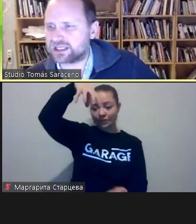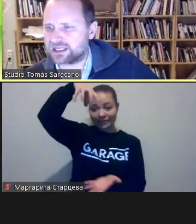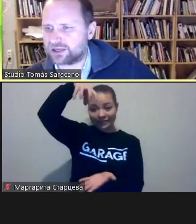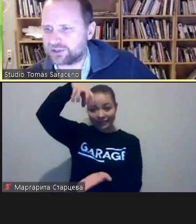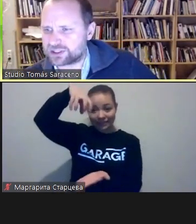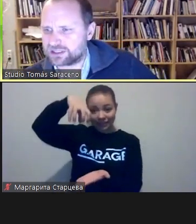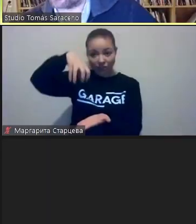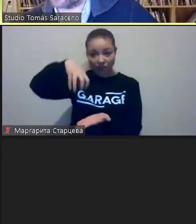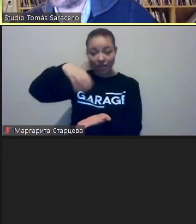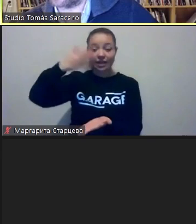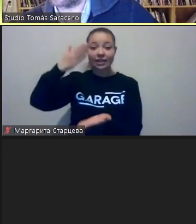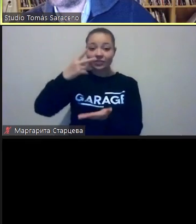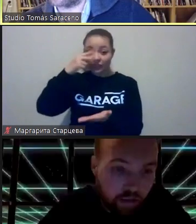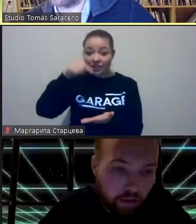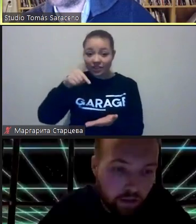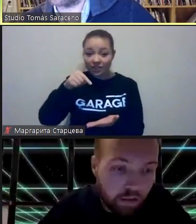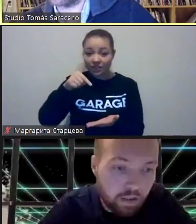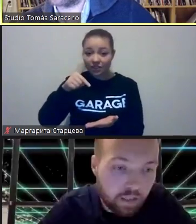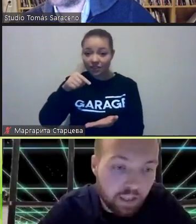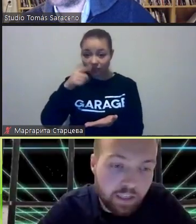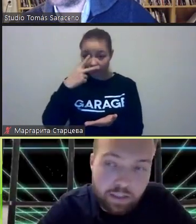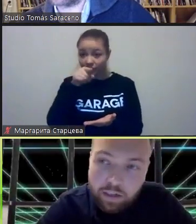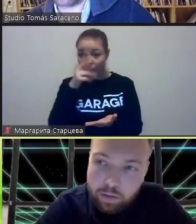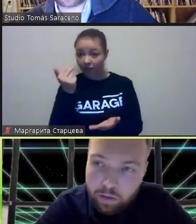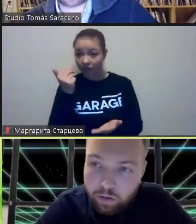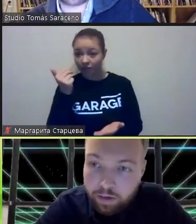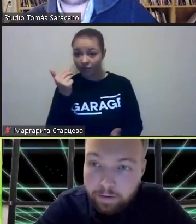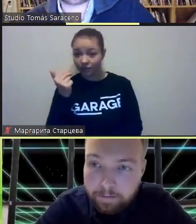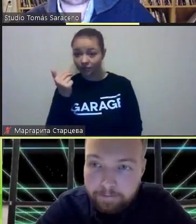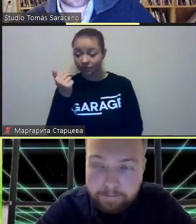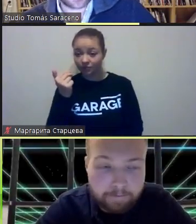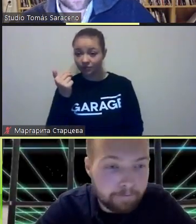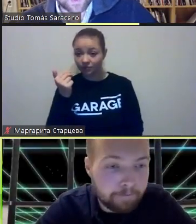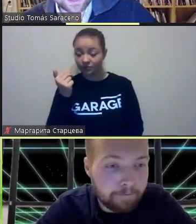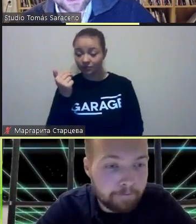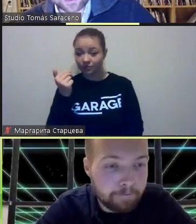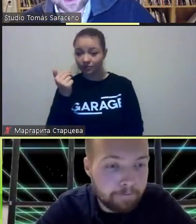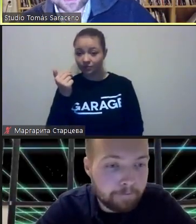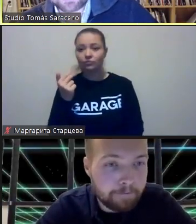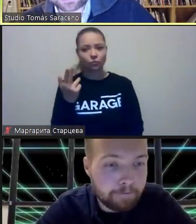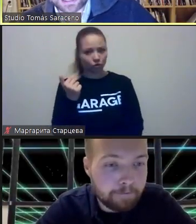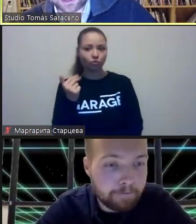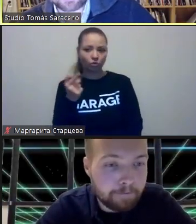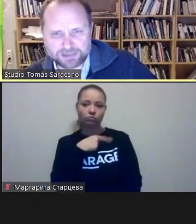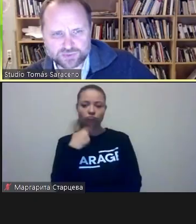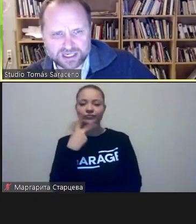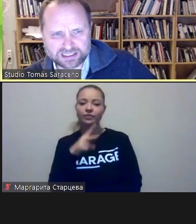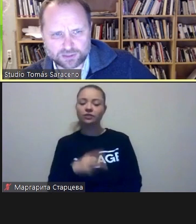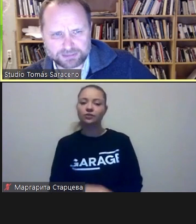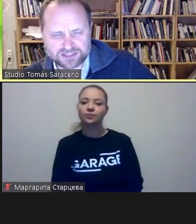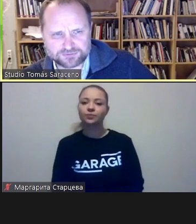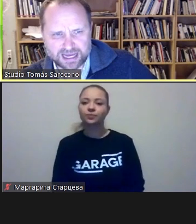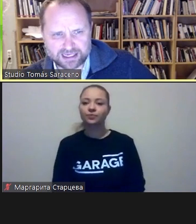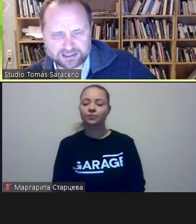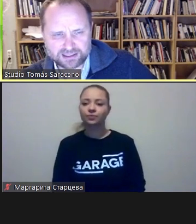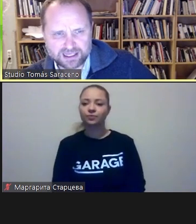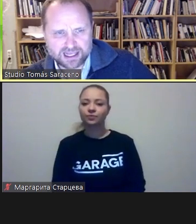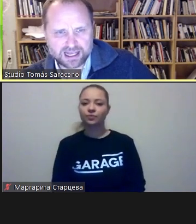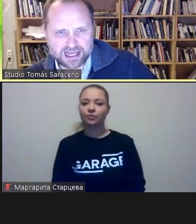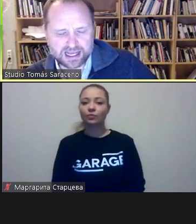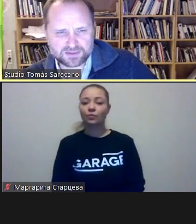see the screen now, Iaroslav? Yes, absolutely. Fantastic. When you cross, the aeroplanes, where the aeroplanes